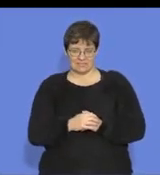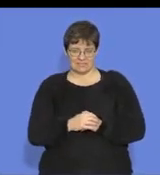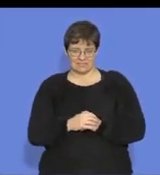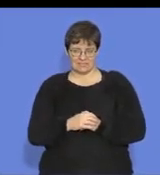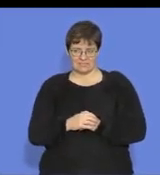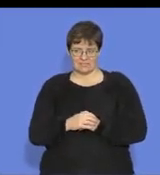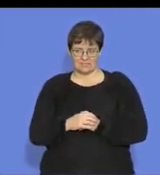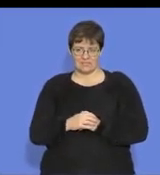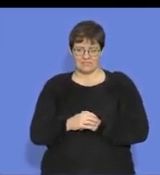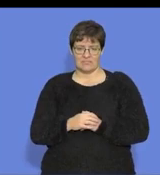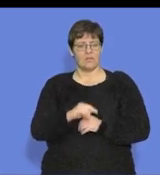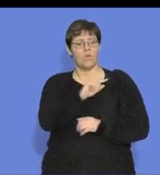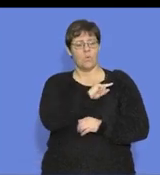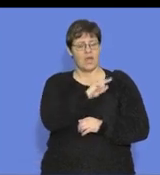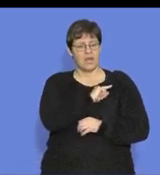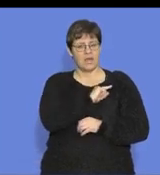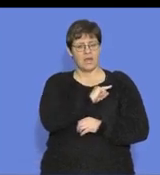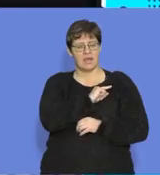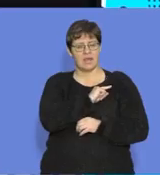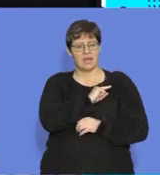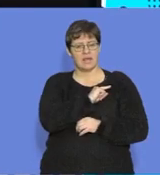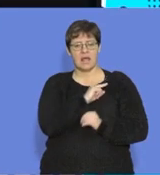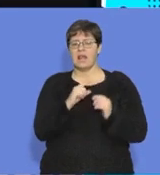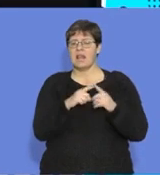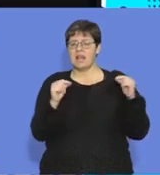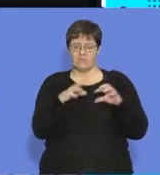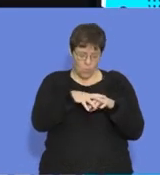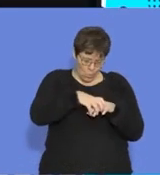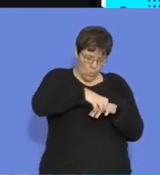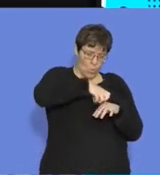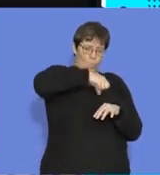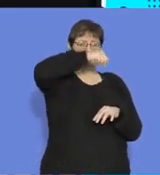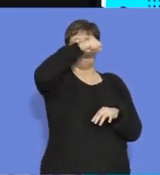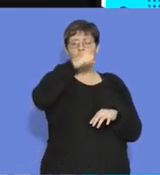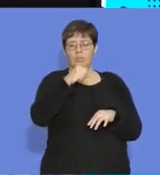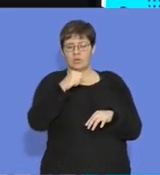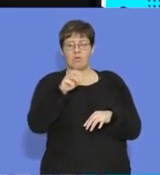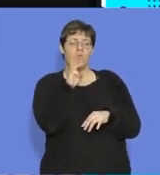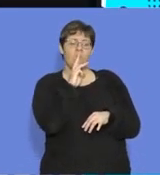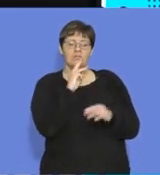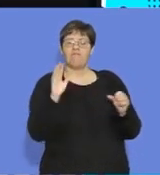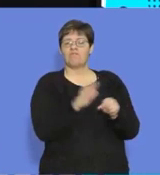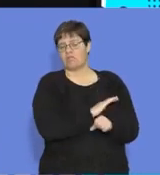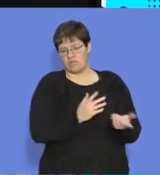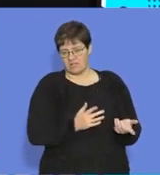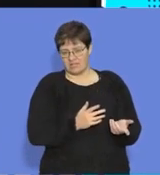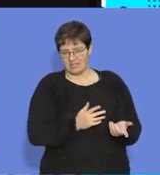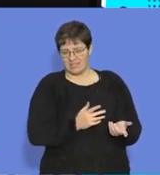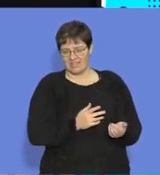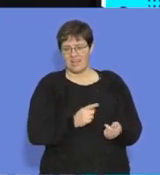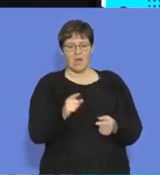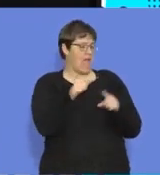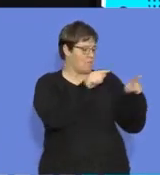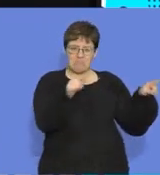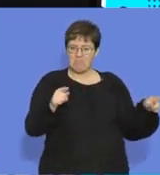leaf D, because that poor leaf has shriveled up completely. In other words, it's lost more water than any of the others.